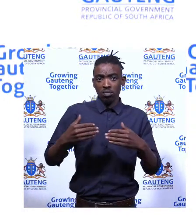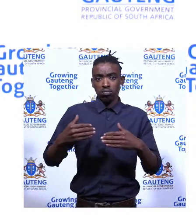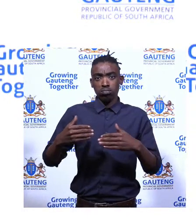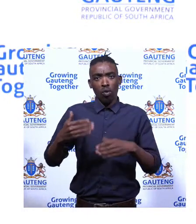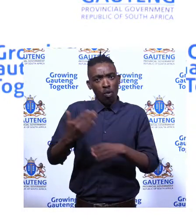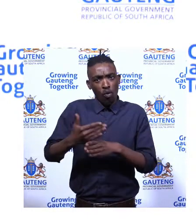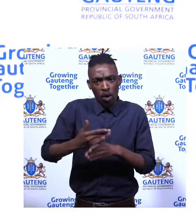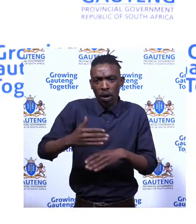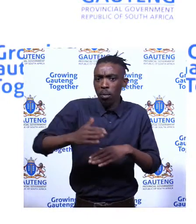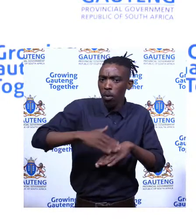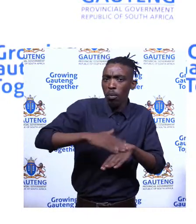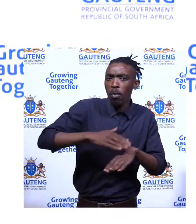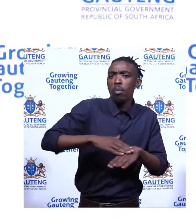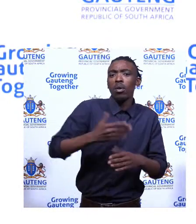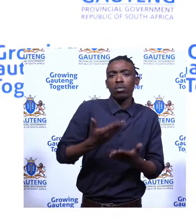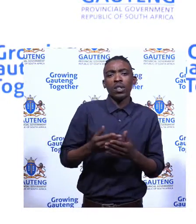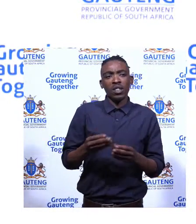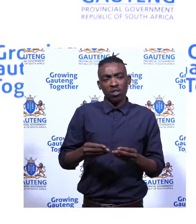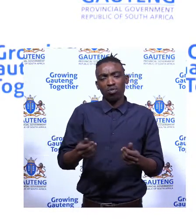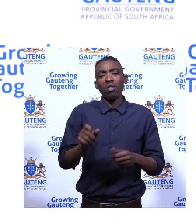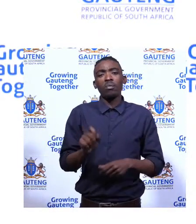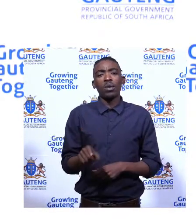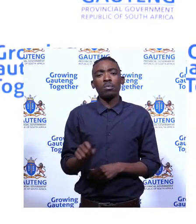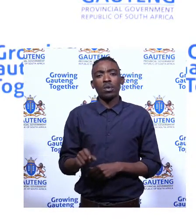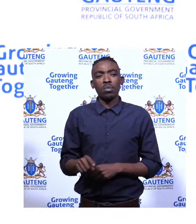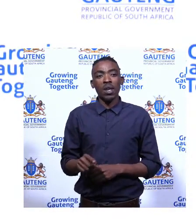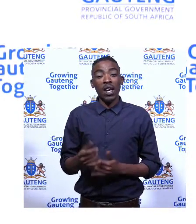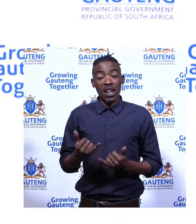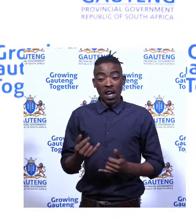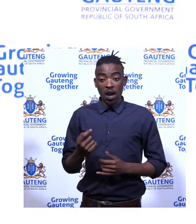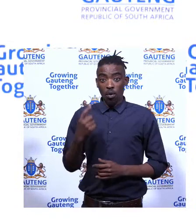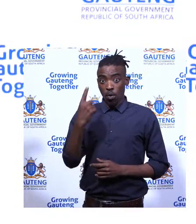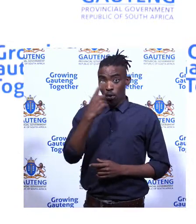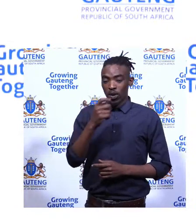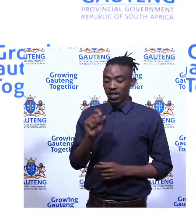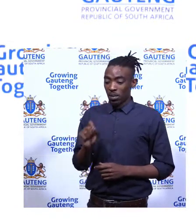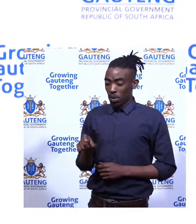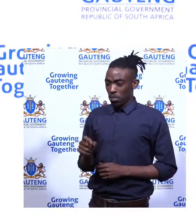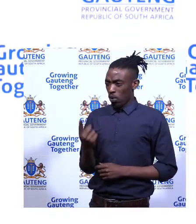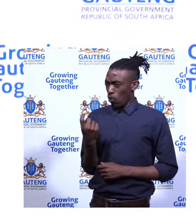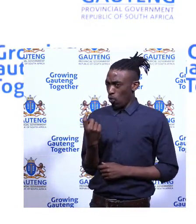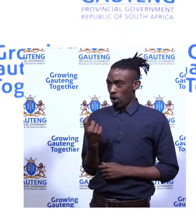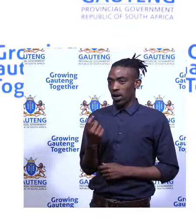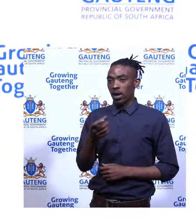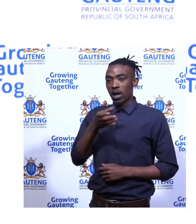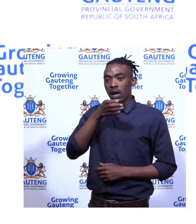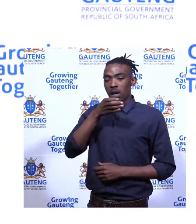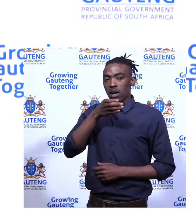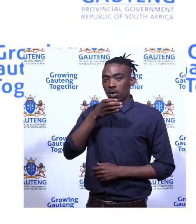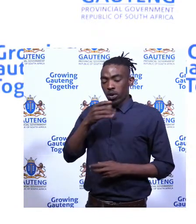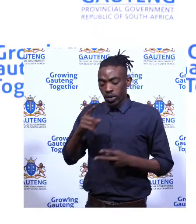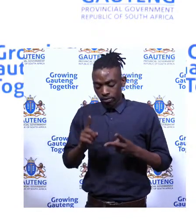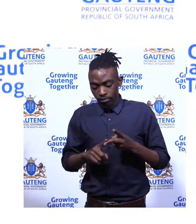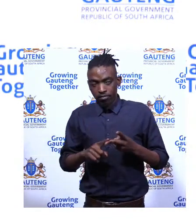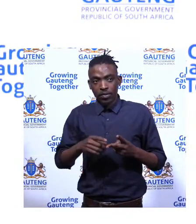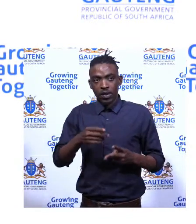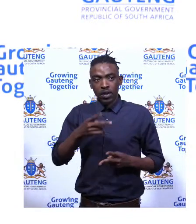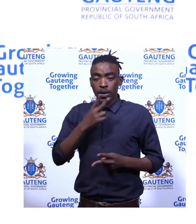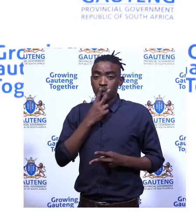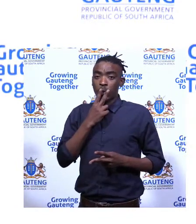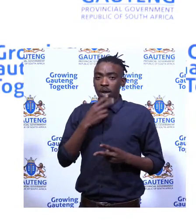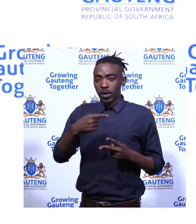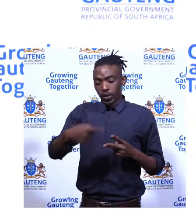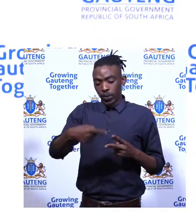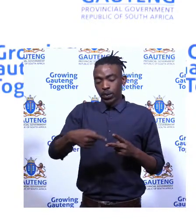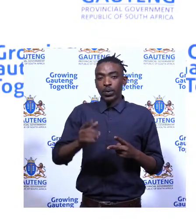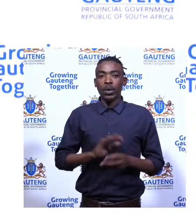sit. Now there is a question about alcohol and tobacco. Now, I don't want to comment